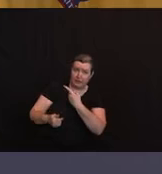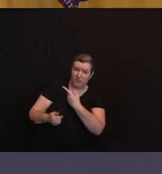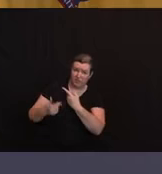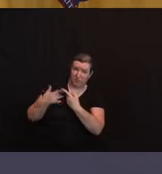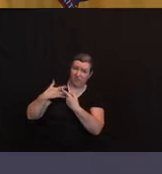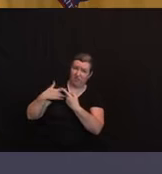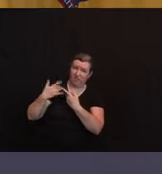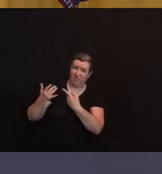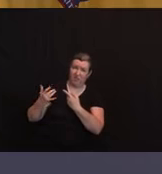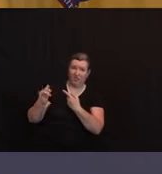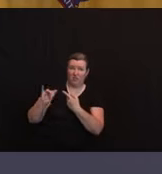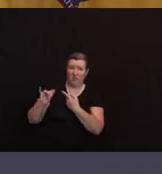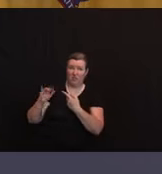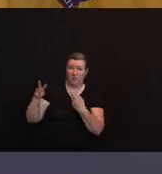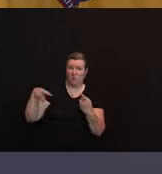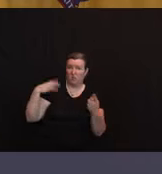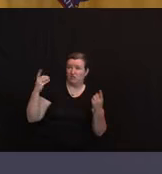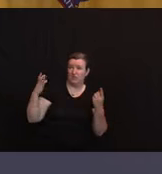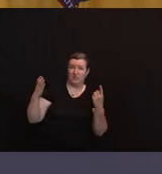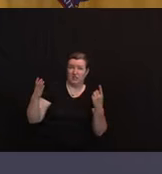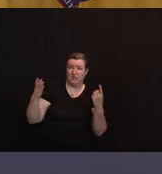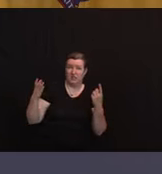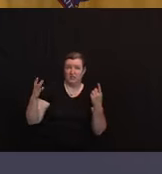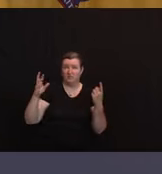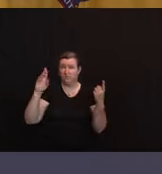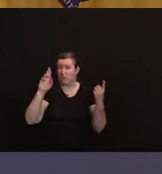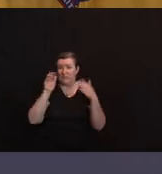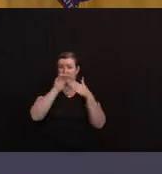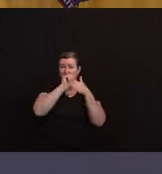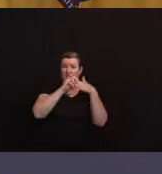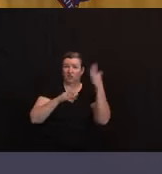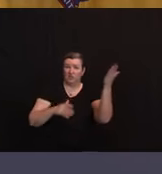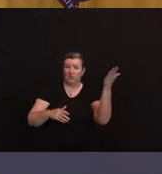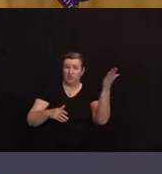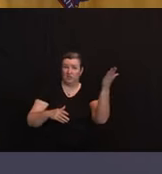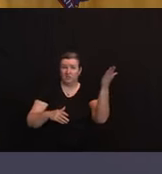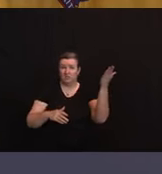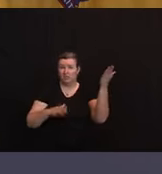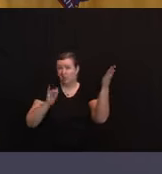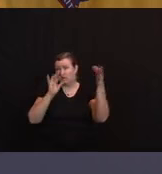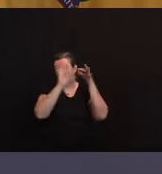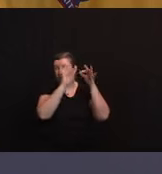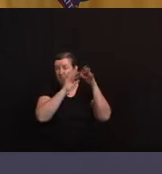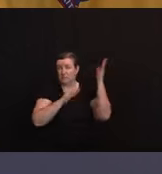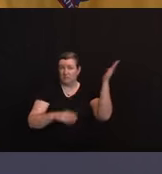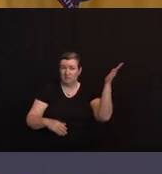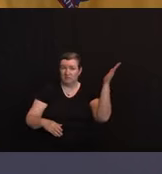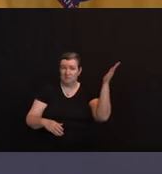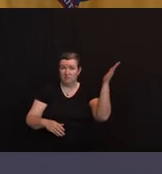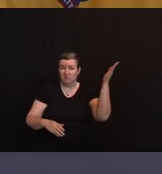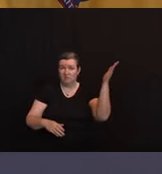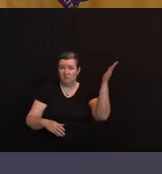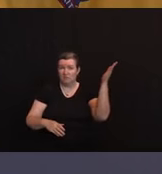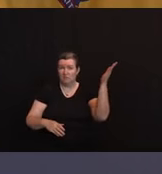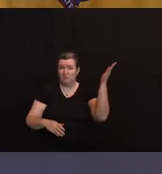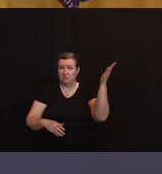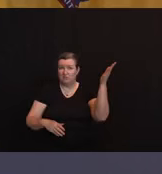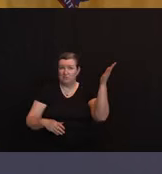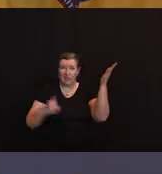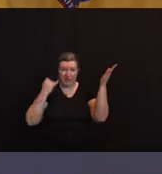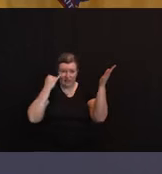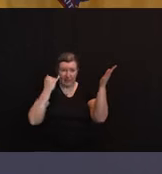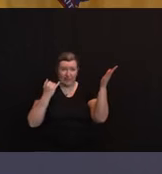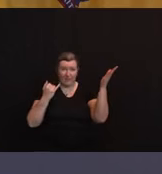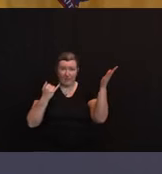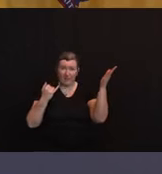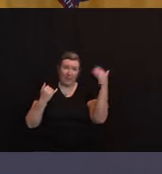news coming out of Washington, D.C. from Republican leadership, can you connect the dots there? And I understand if they do come through with a bill, with a relief